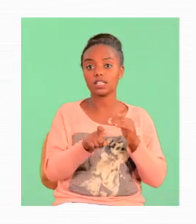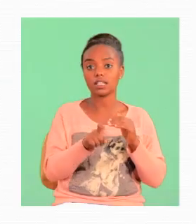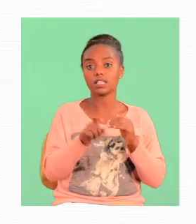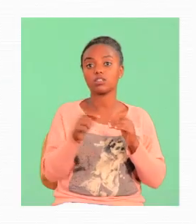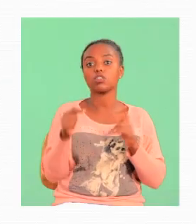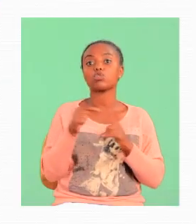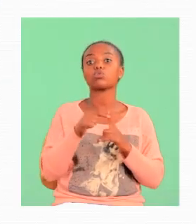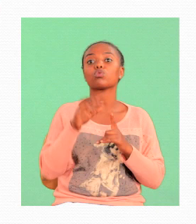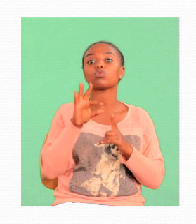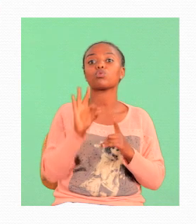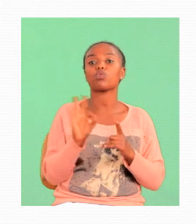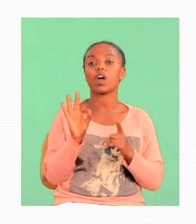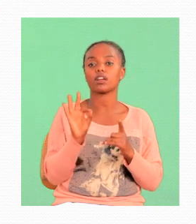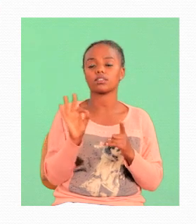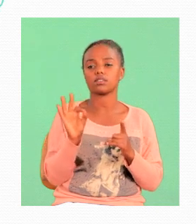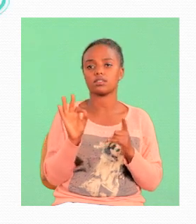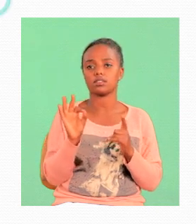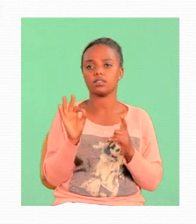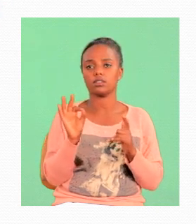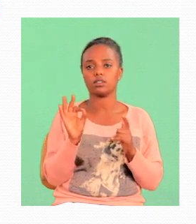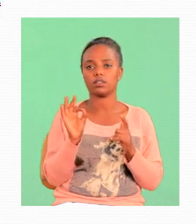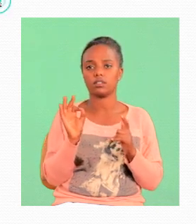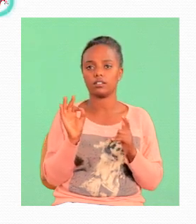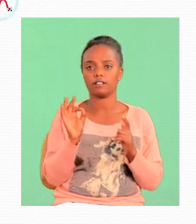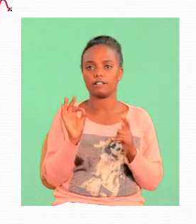to find